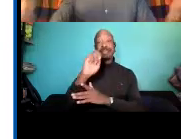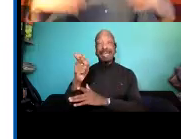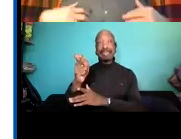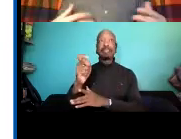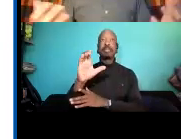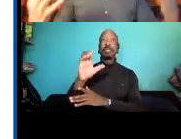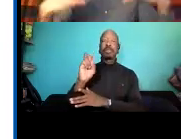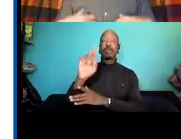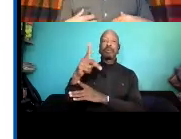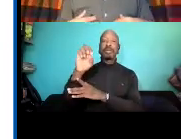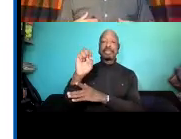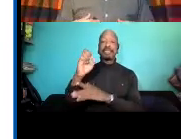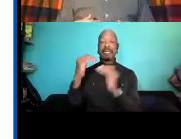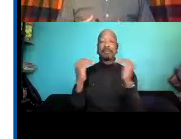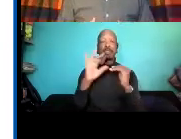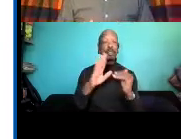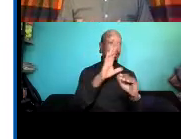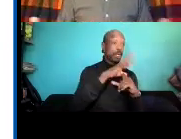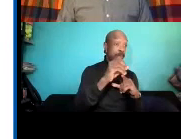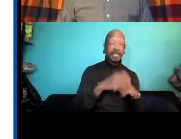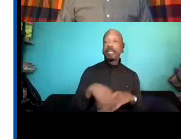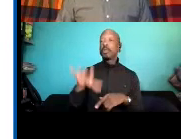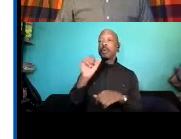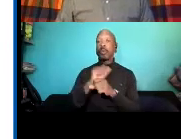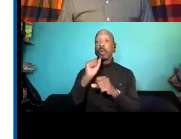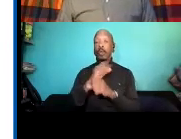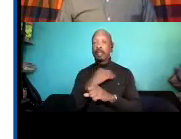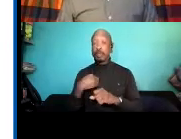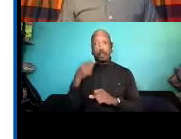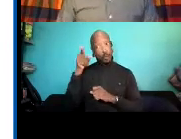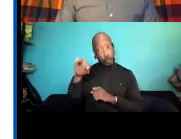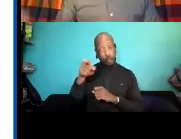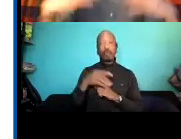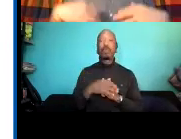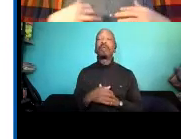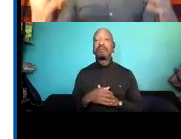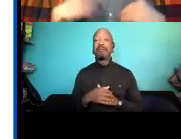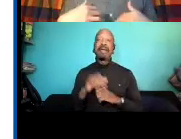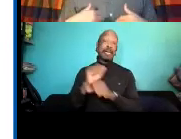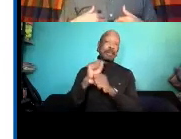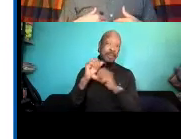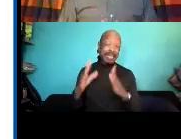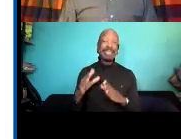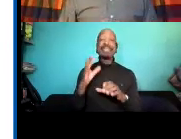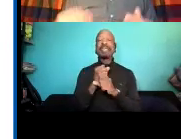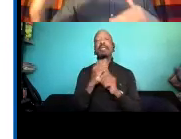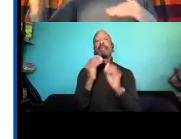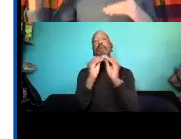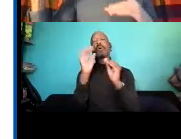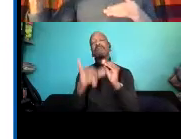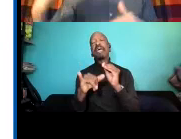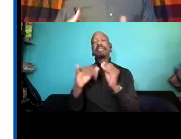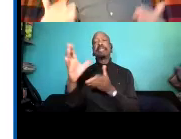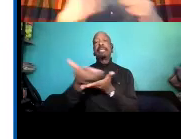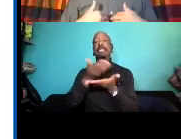your company and your members, your worker members, you hopefully can receive more of that income, and it won't be